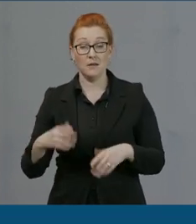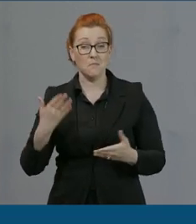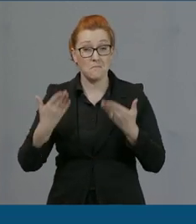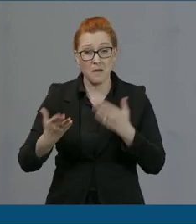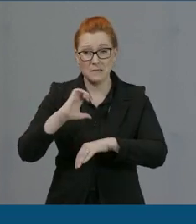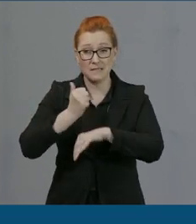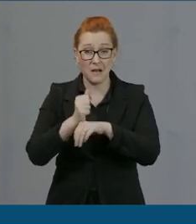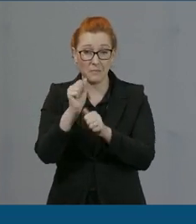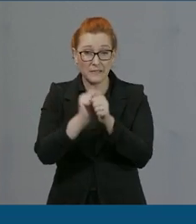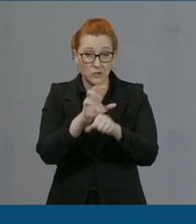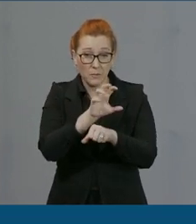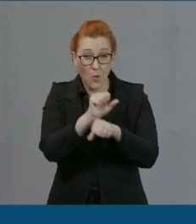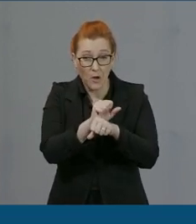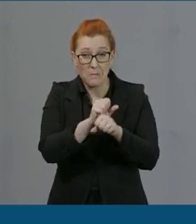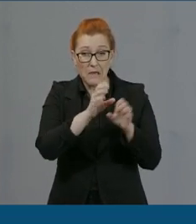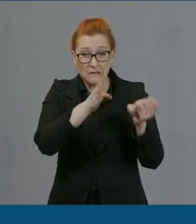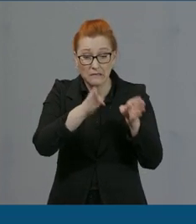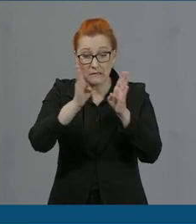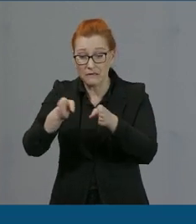appointment.